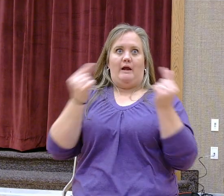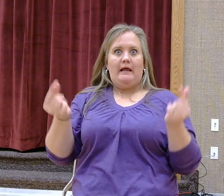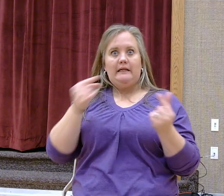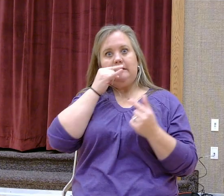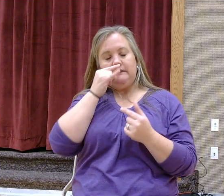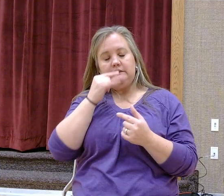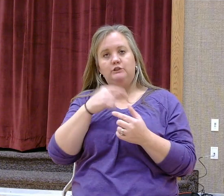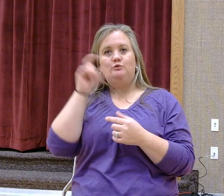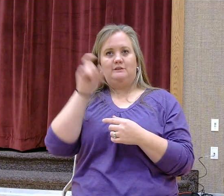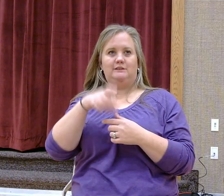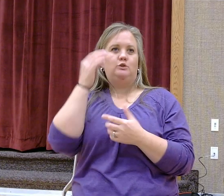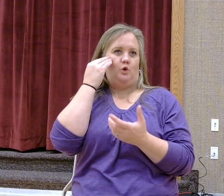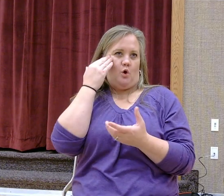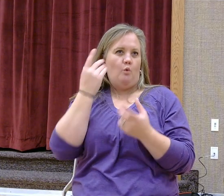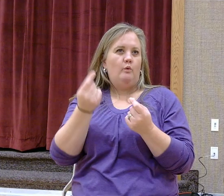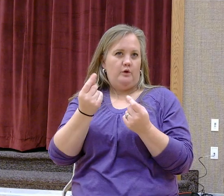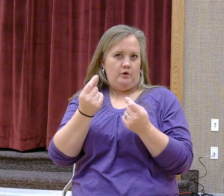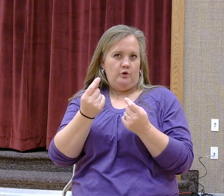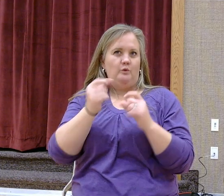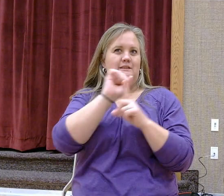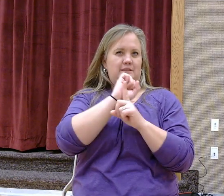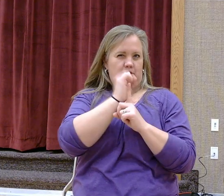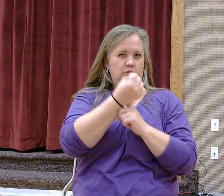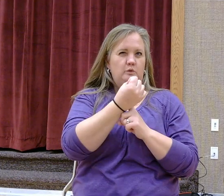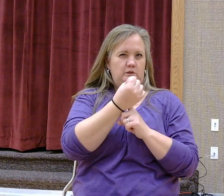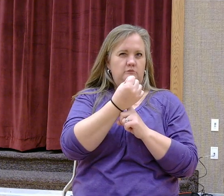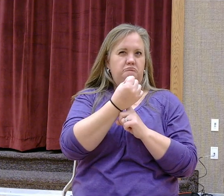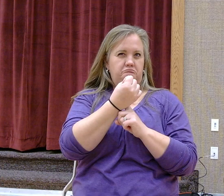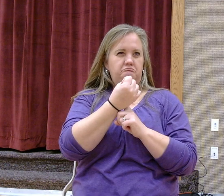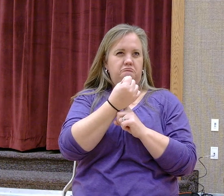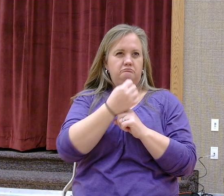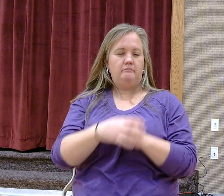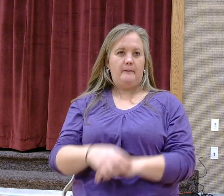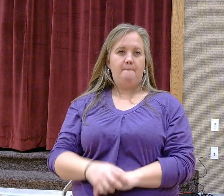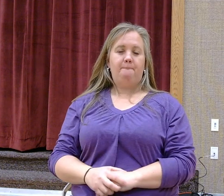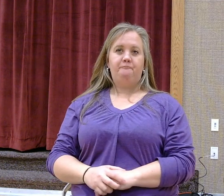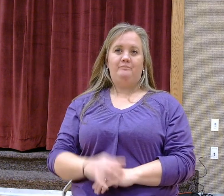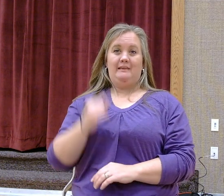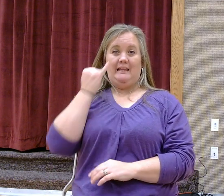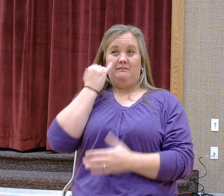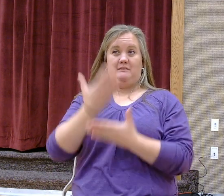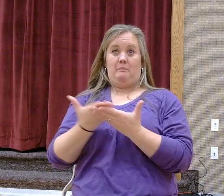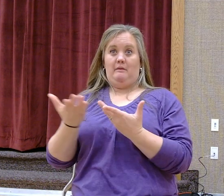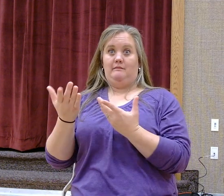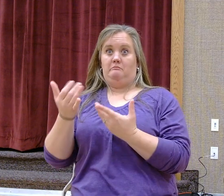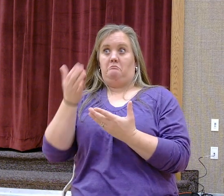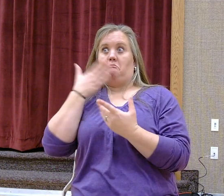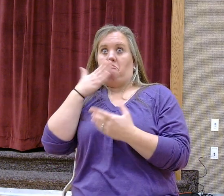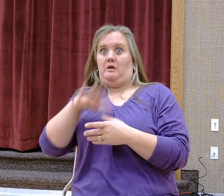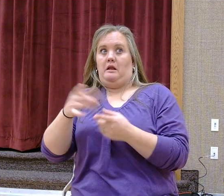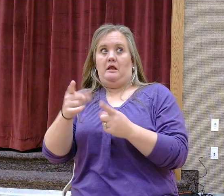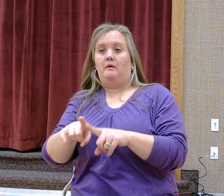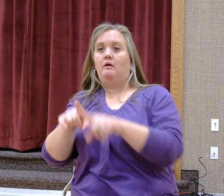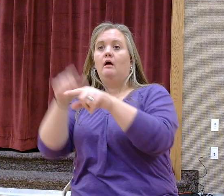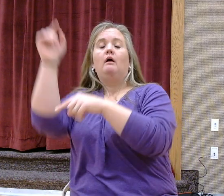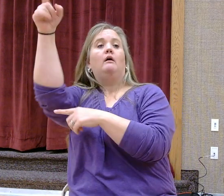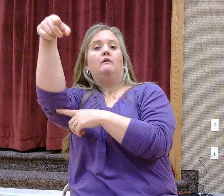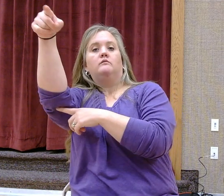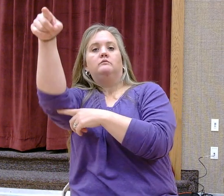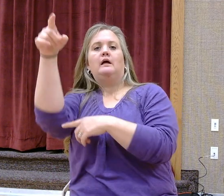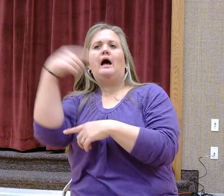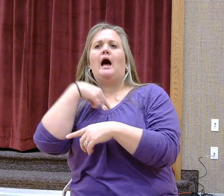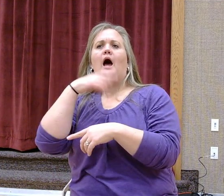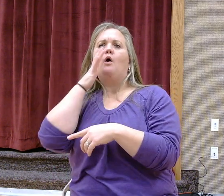grandkids. You need to know what to do in a situation if something bad happens. Yes, please. I need